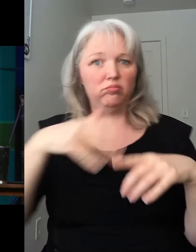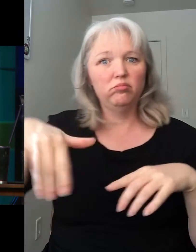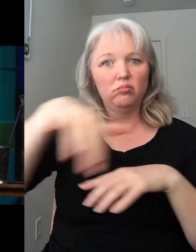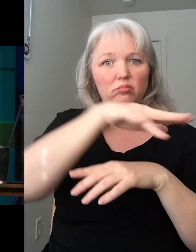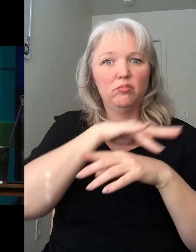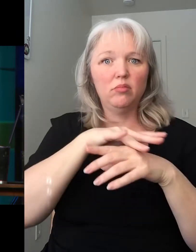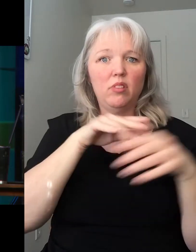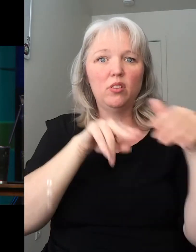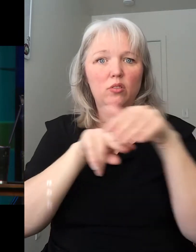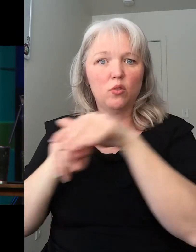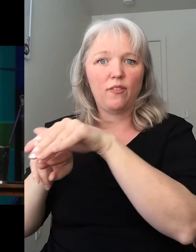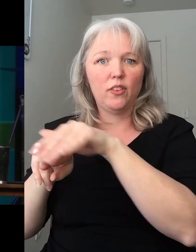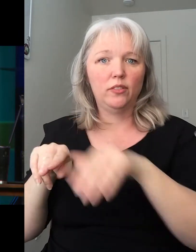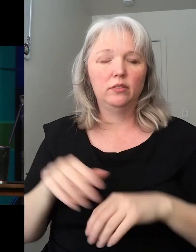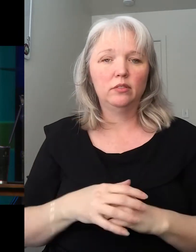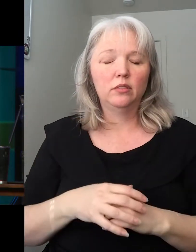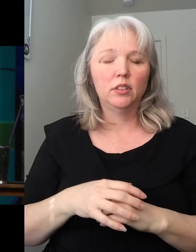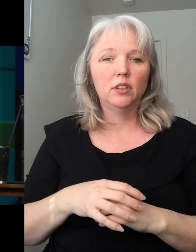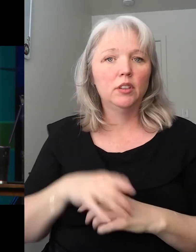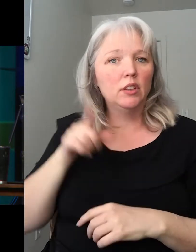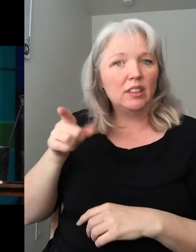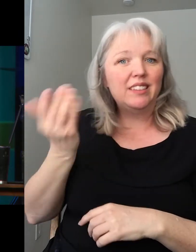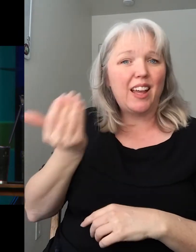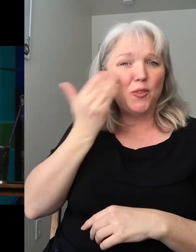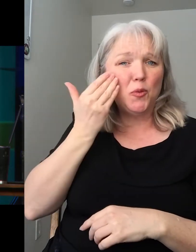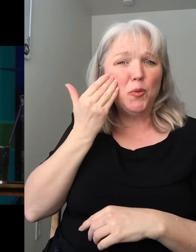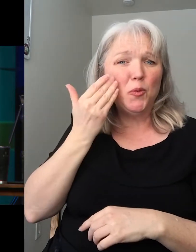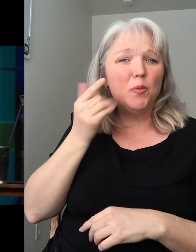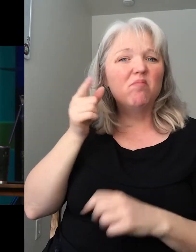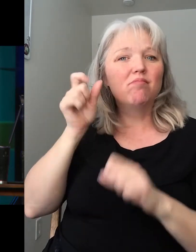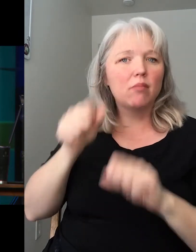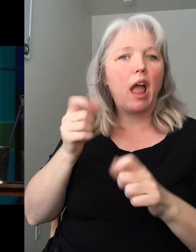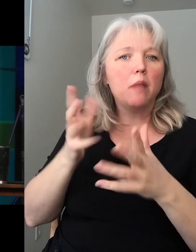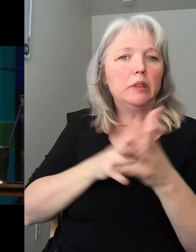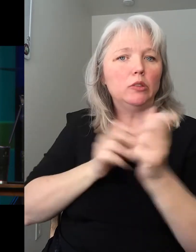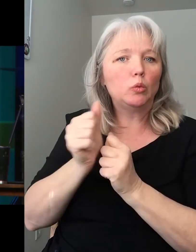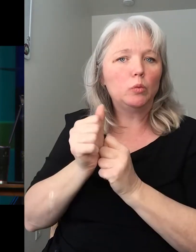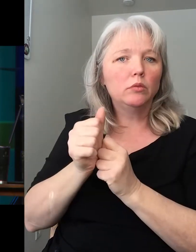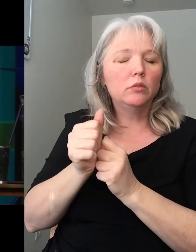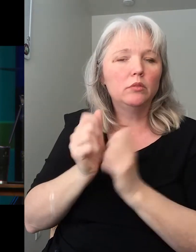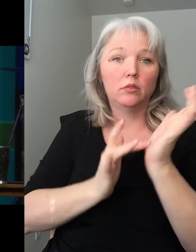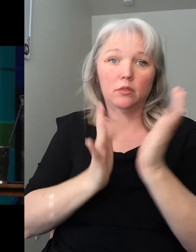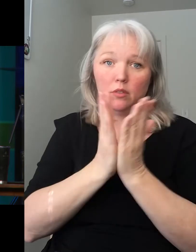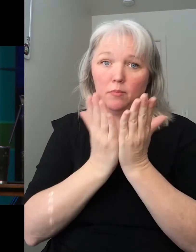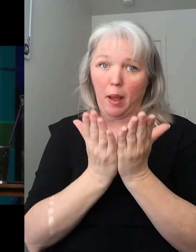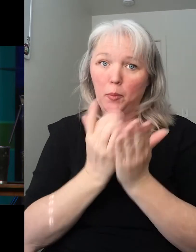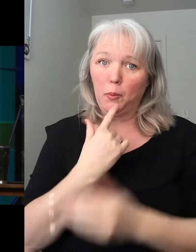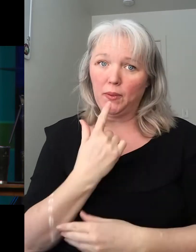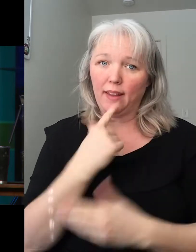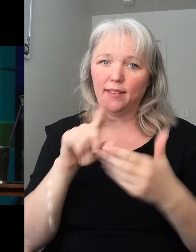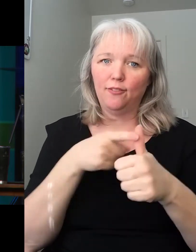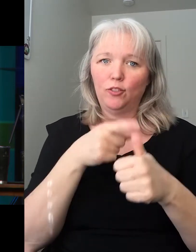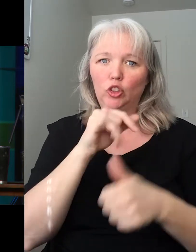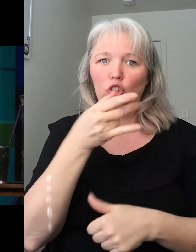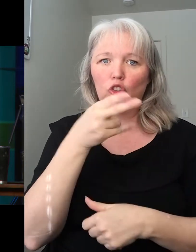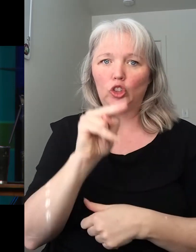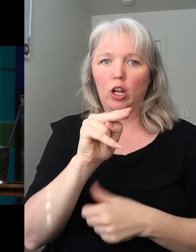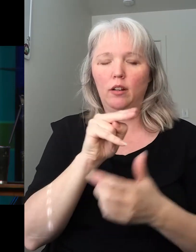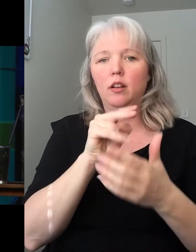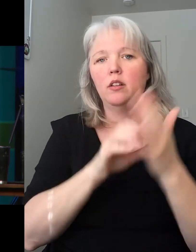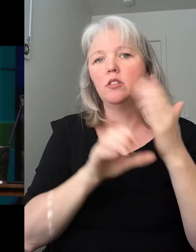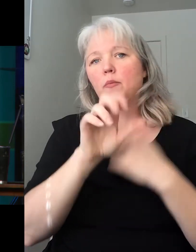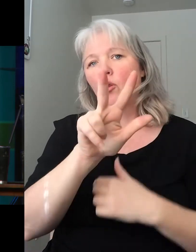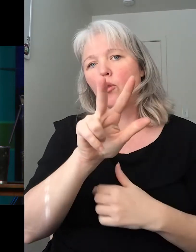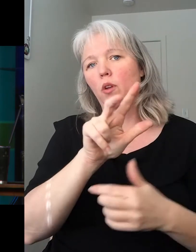around the tombstones that they could be destroyed. The Bible says this about Jesus in 1